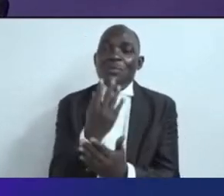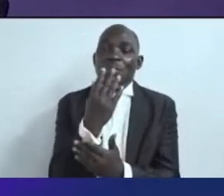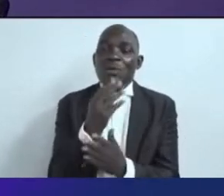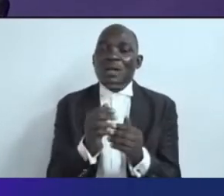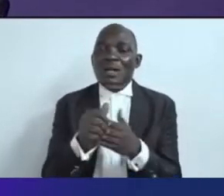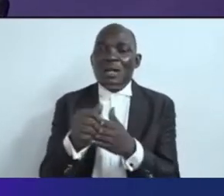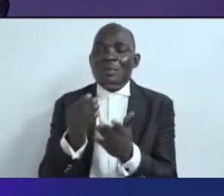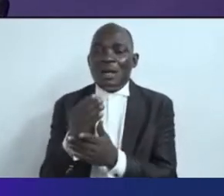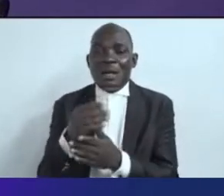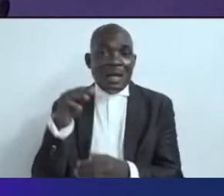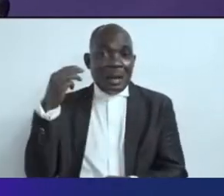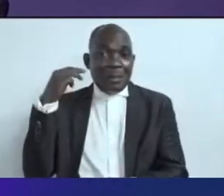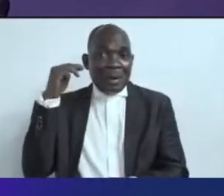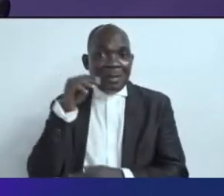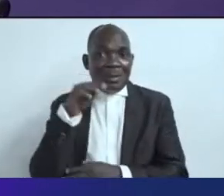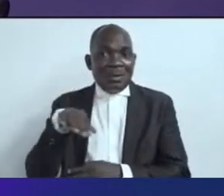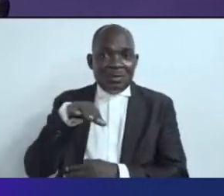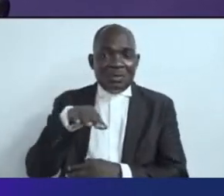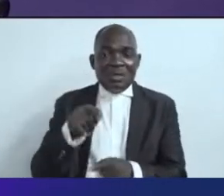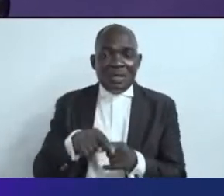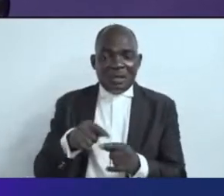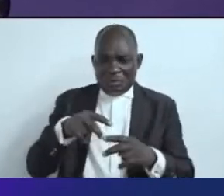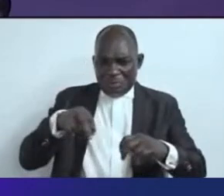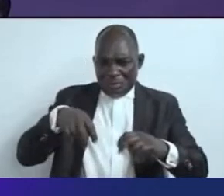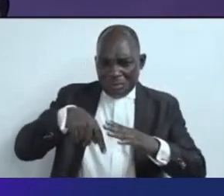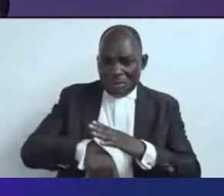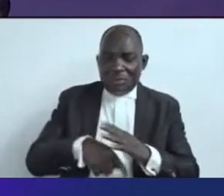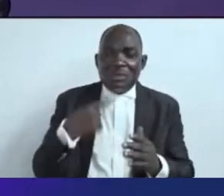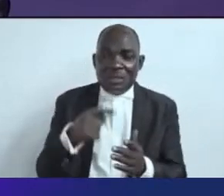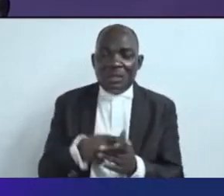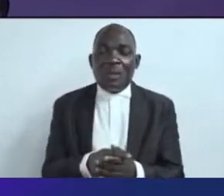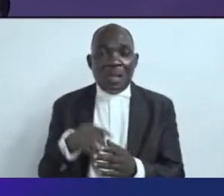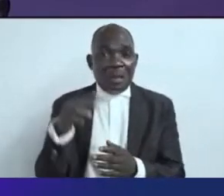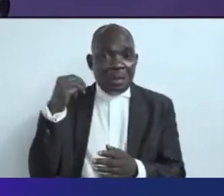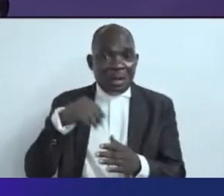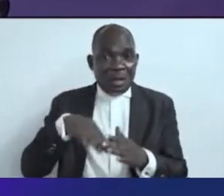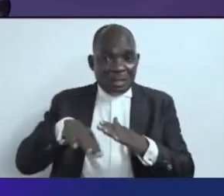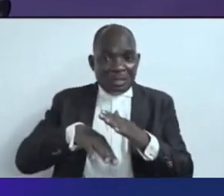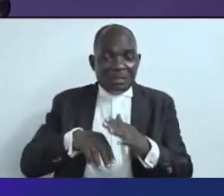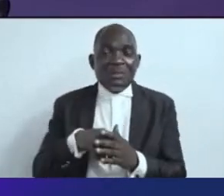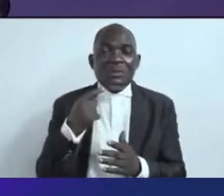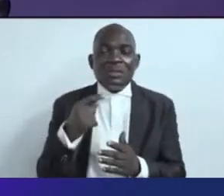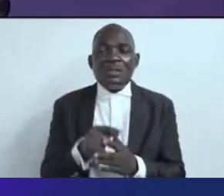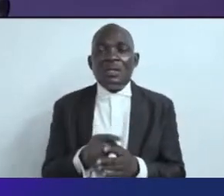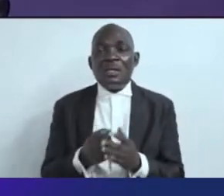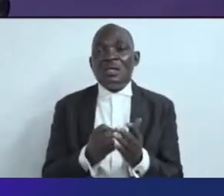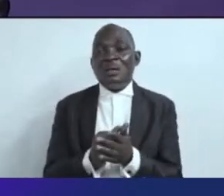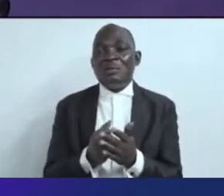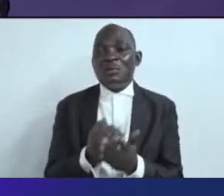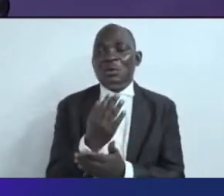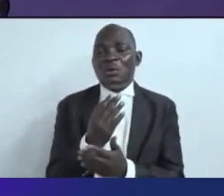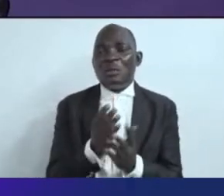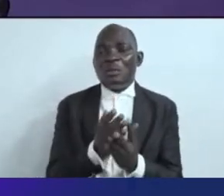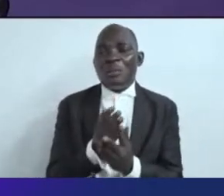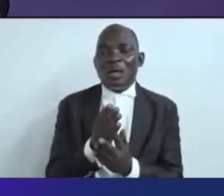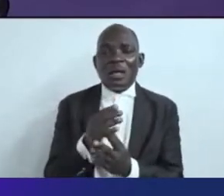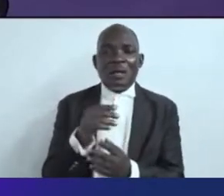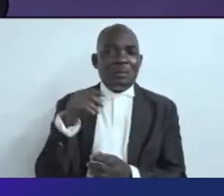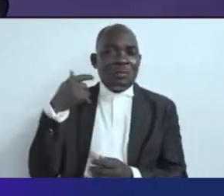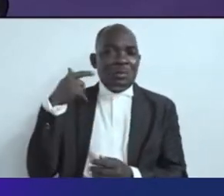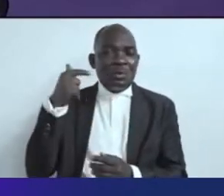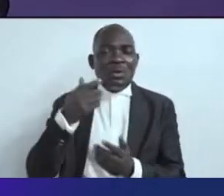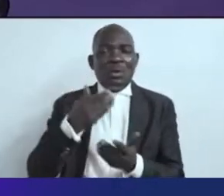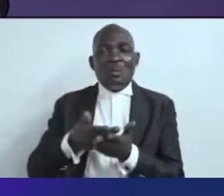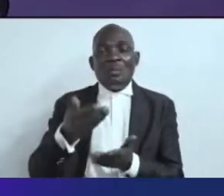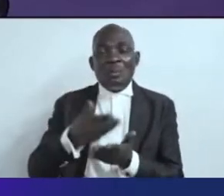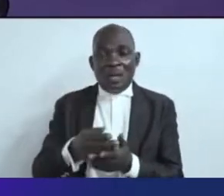by the mining sector. And when you drill down further into the mining sector, you see that the growth was driven by gold purchases.